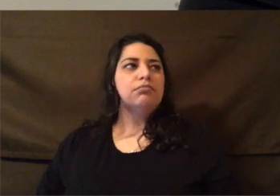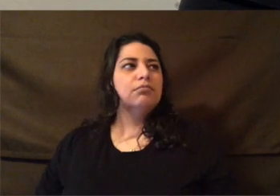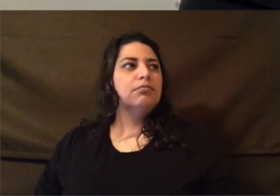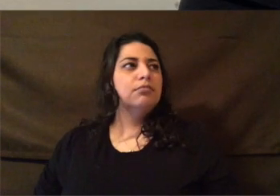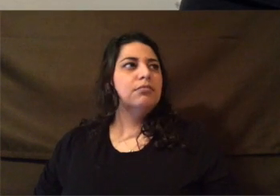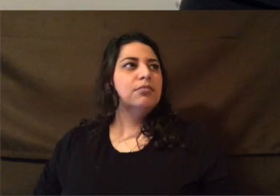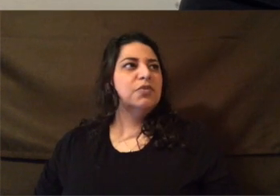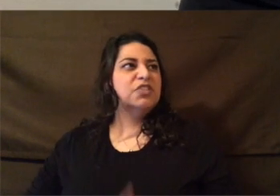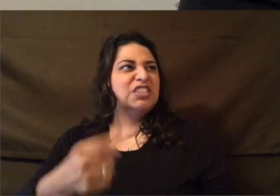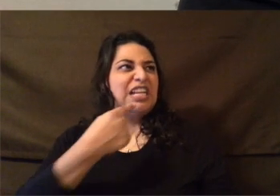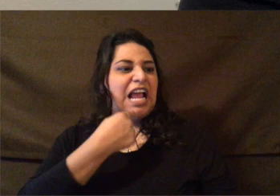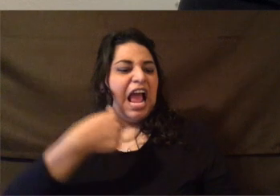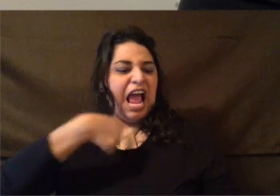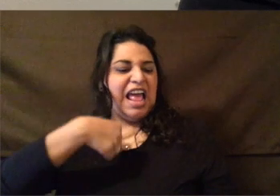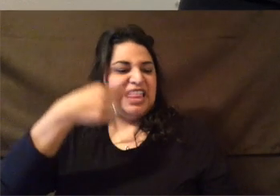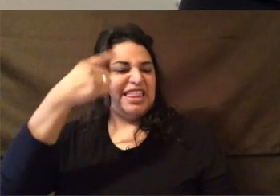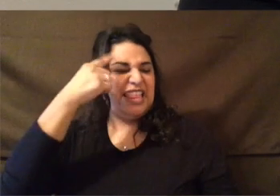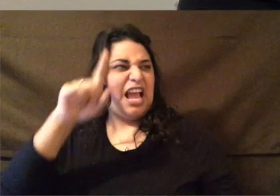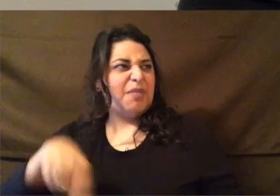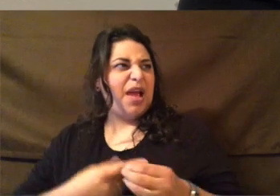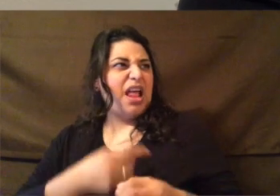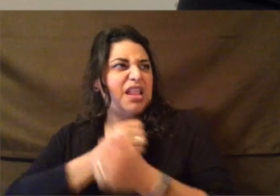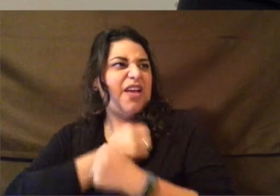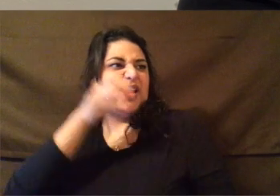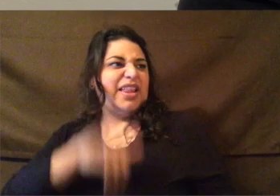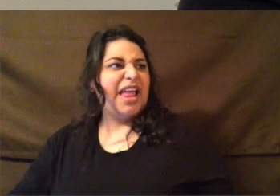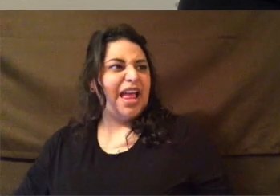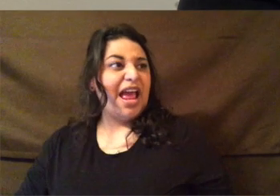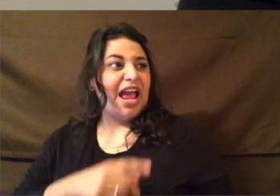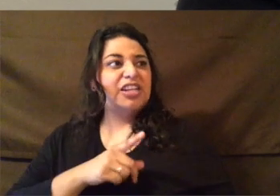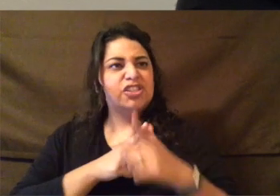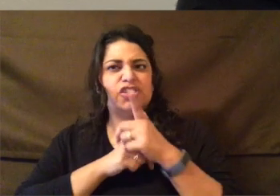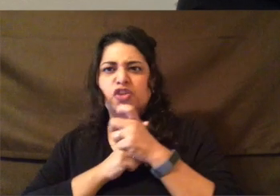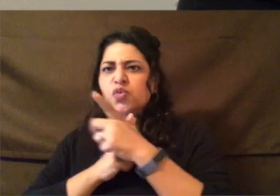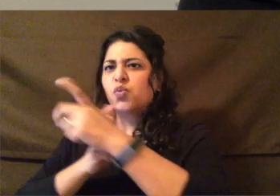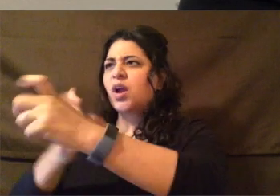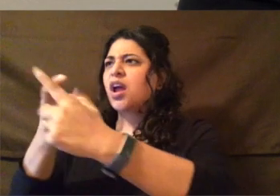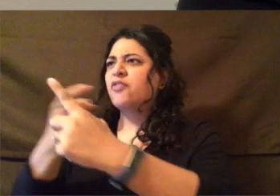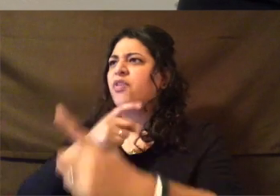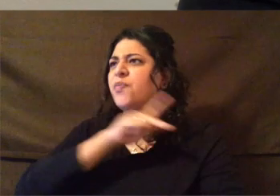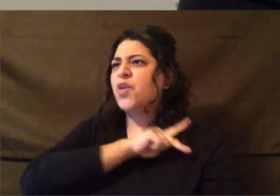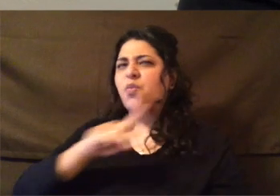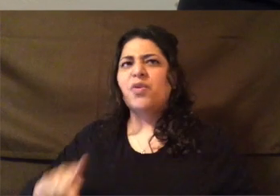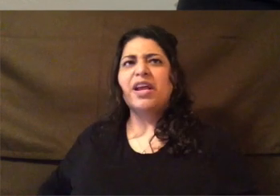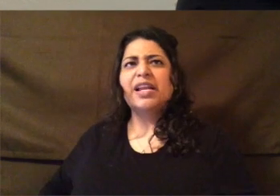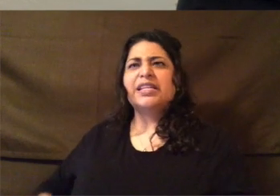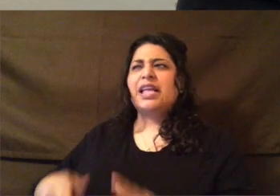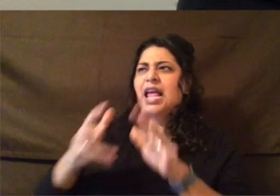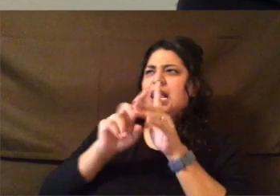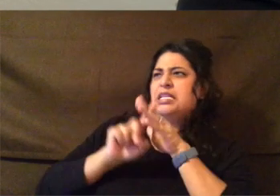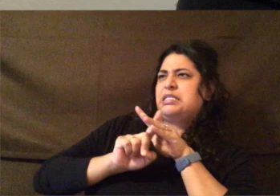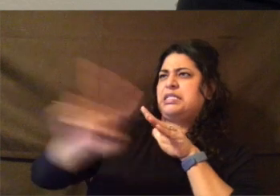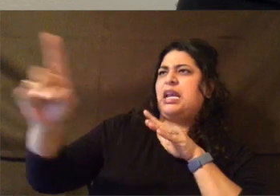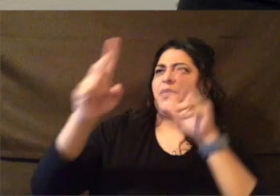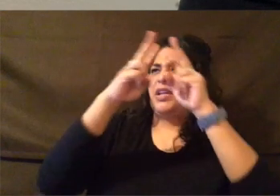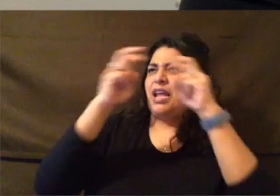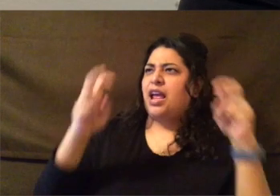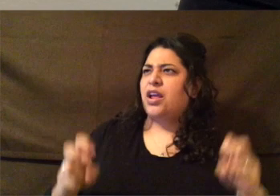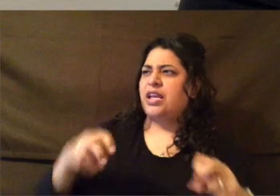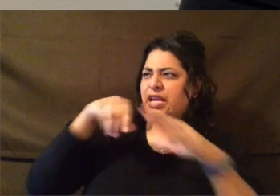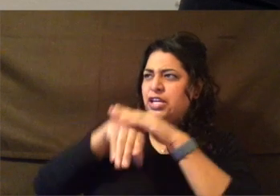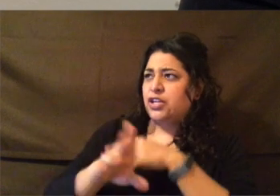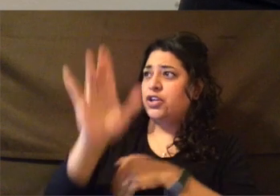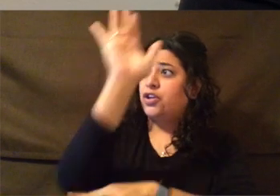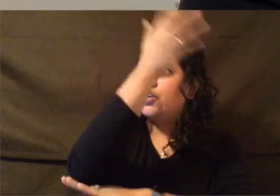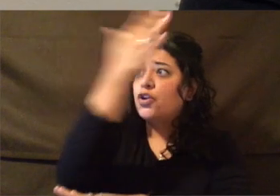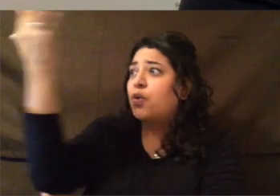and swallowed it. She said, this is what I think of love. And she ran from the prince. She left the castle and went deep